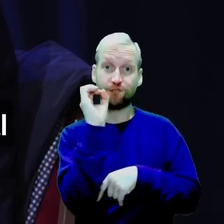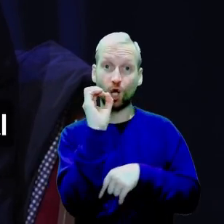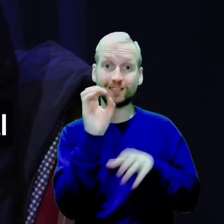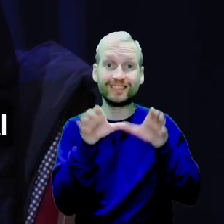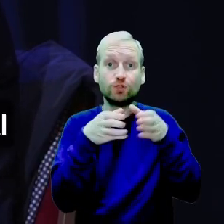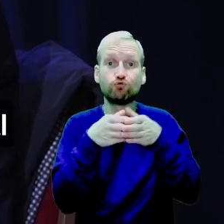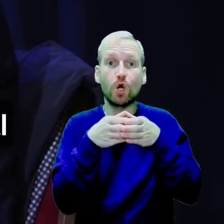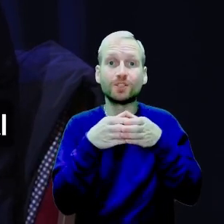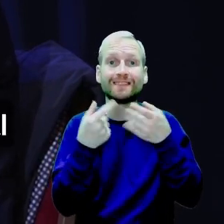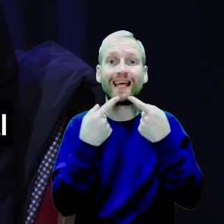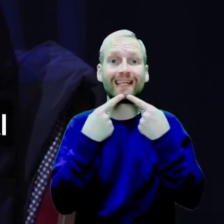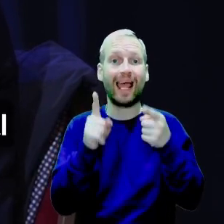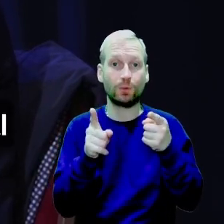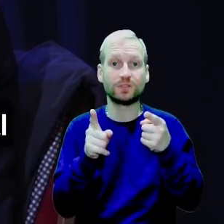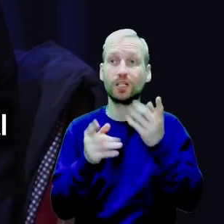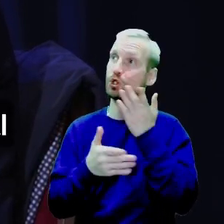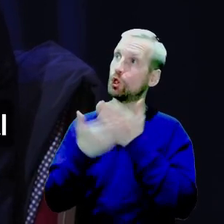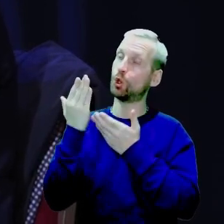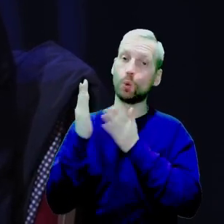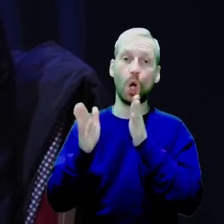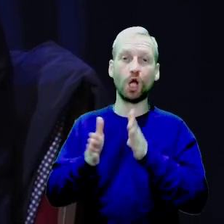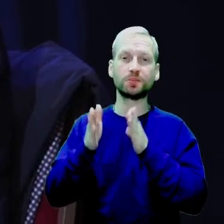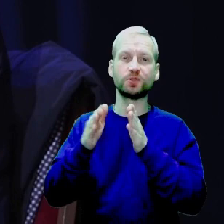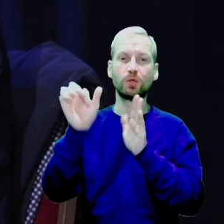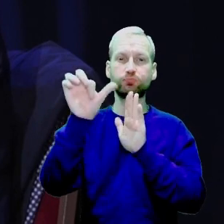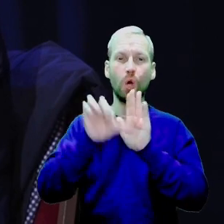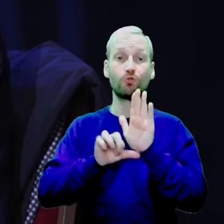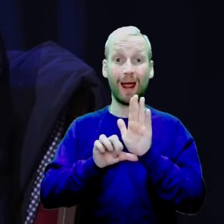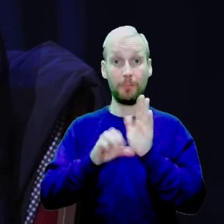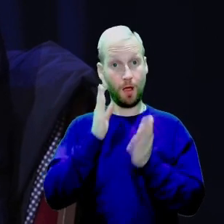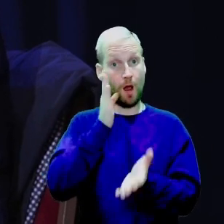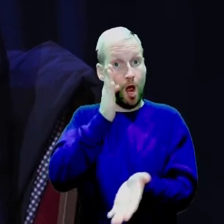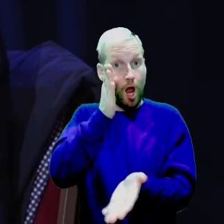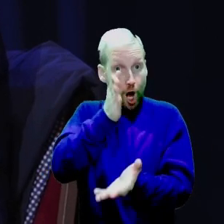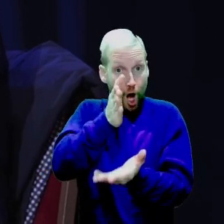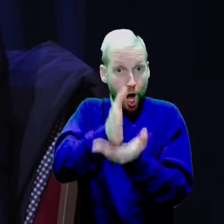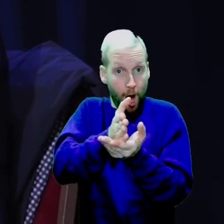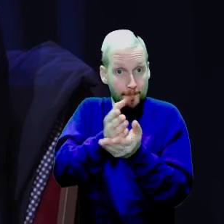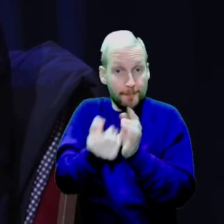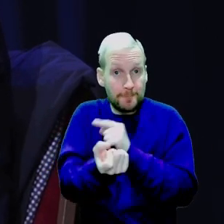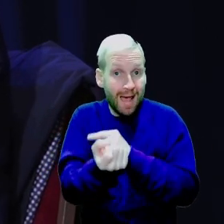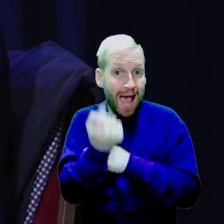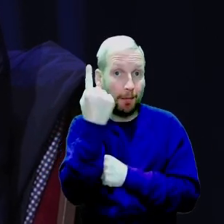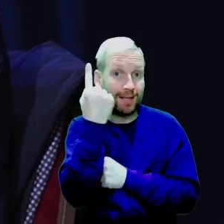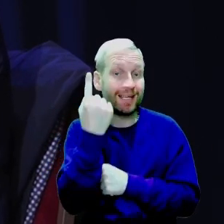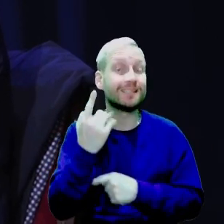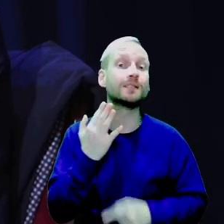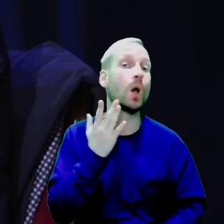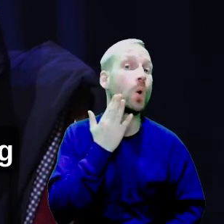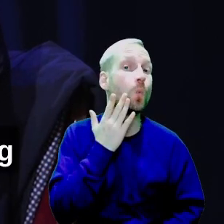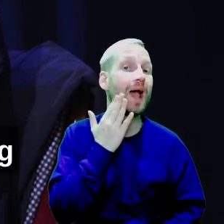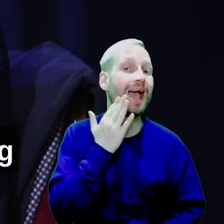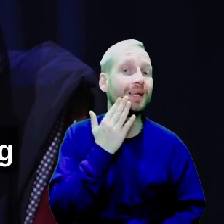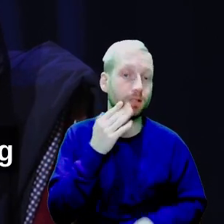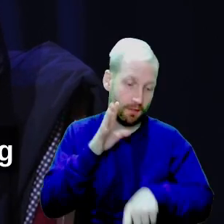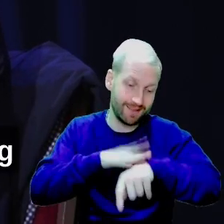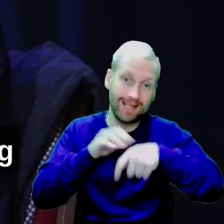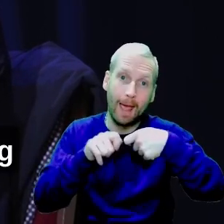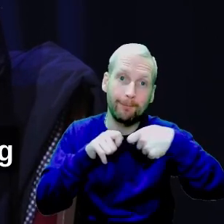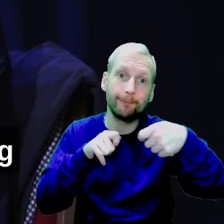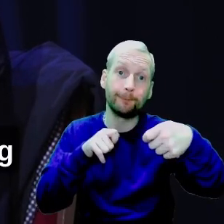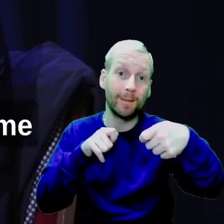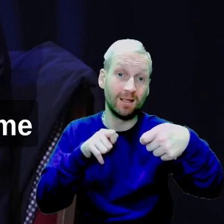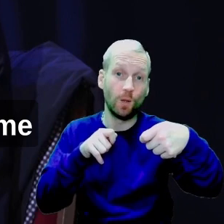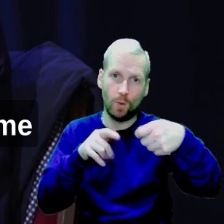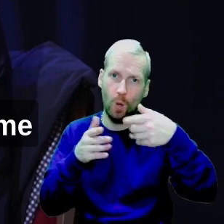announced as part of the National New Hospital Programme. So we know it's happening. It's just a question of when and the timing of it, and that's the detail that we're